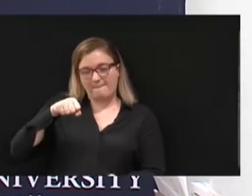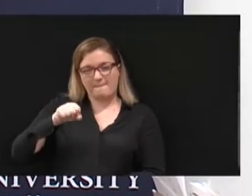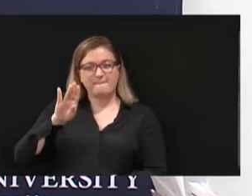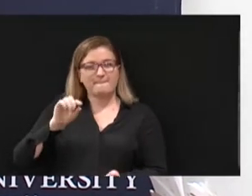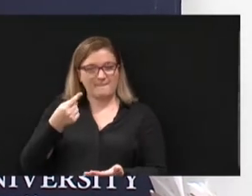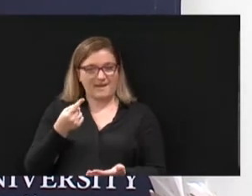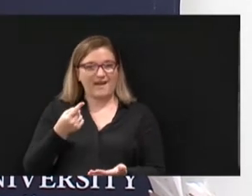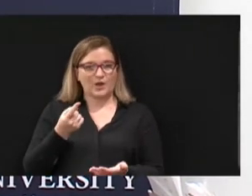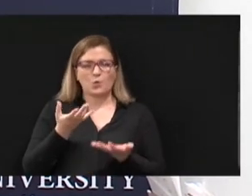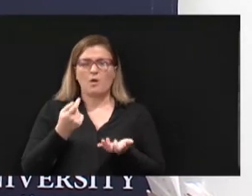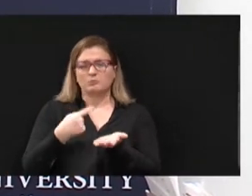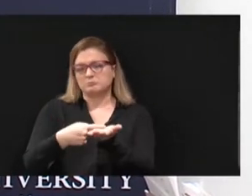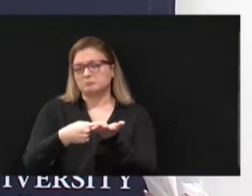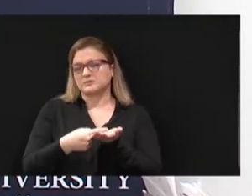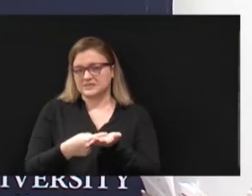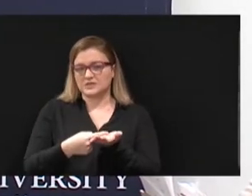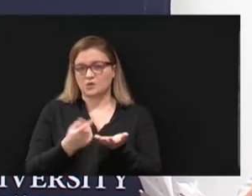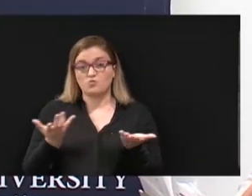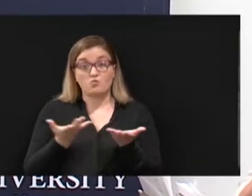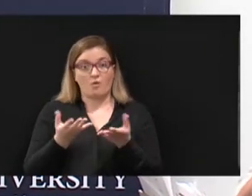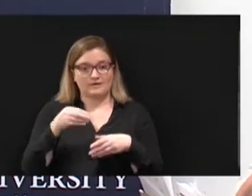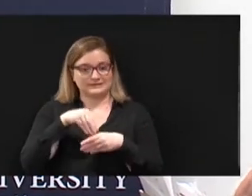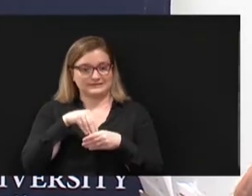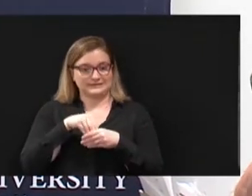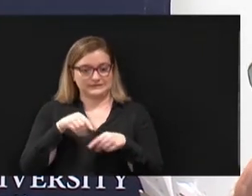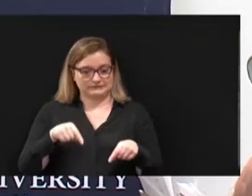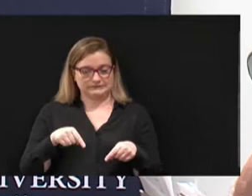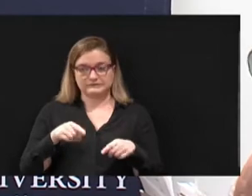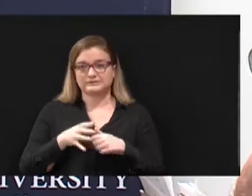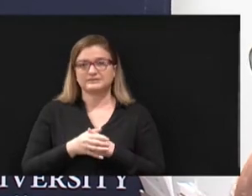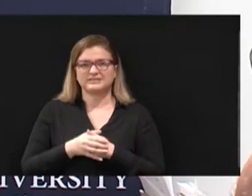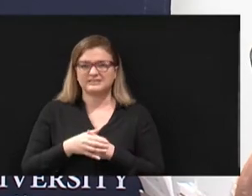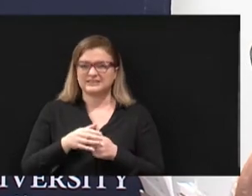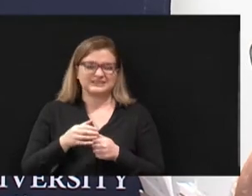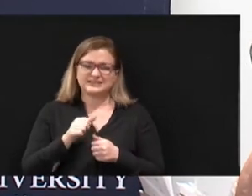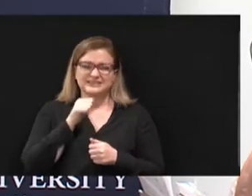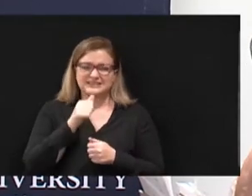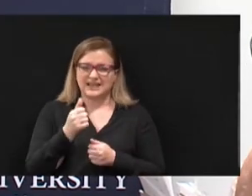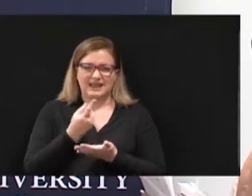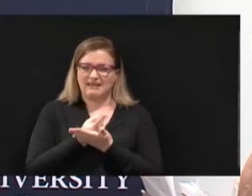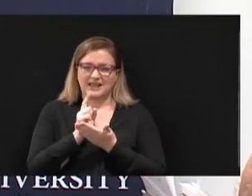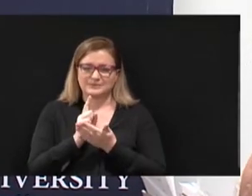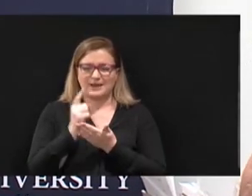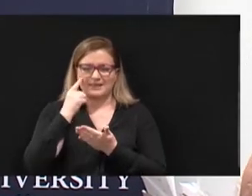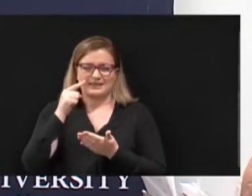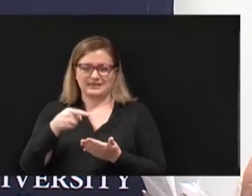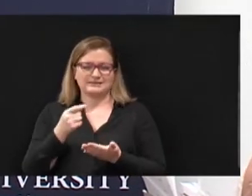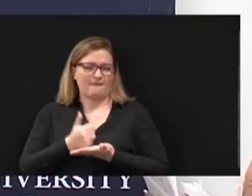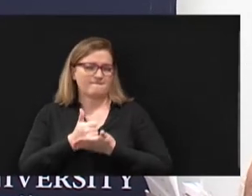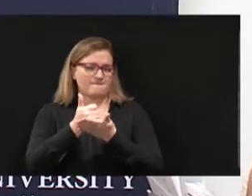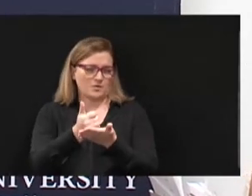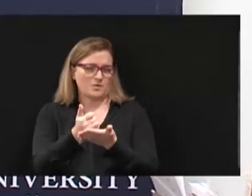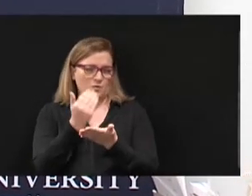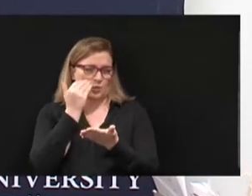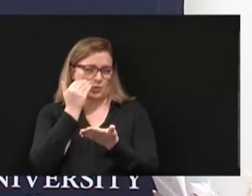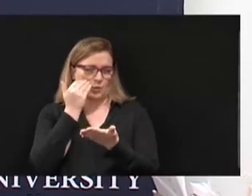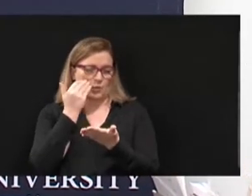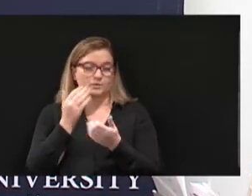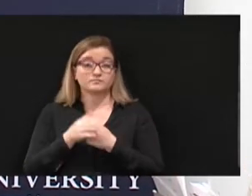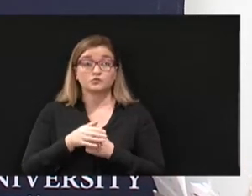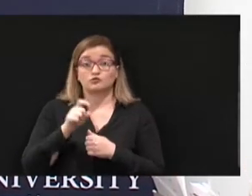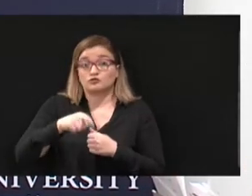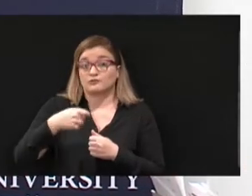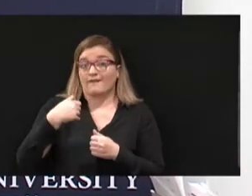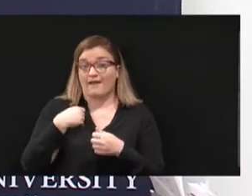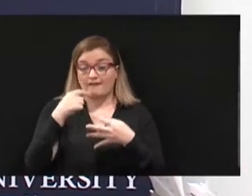these particular materials because we didn't do that last week, and I think it would be helpful. This is what you should have. We are